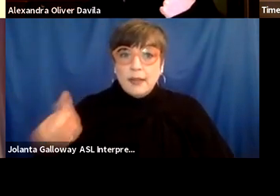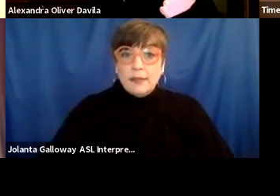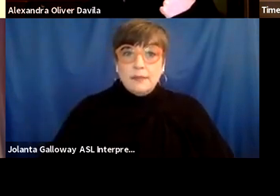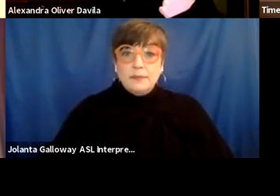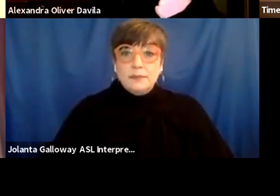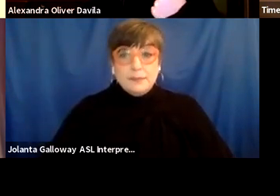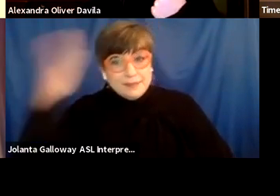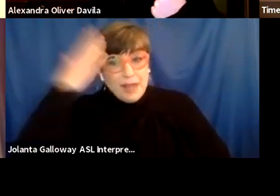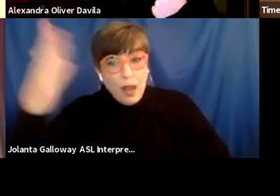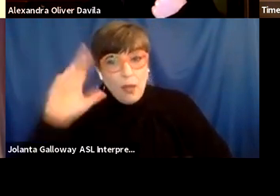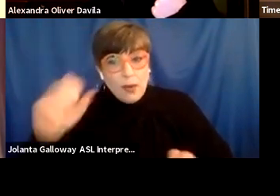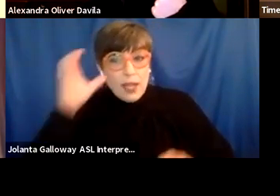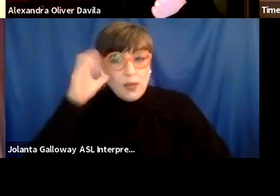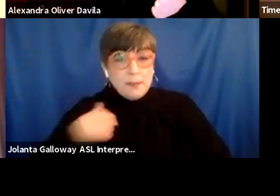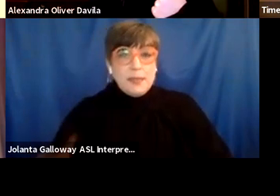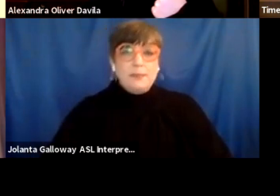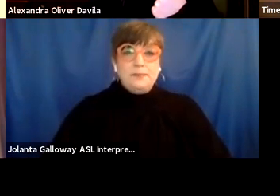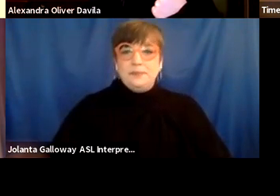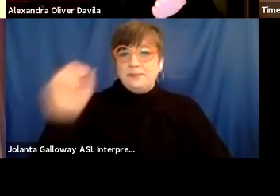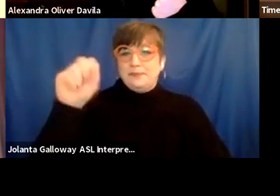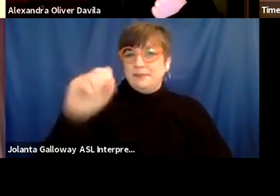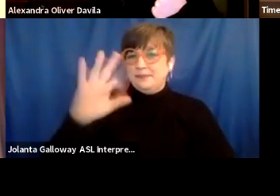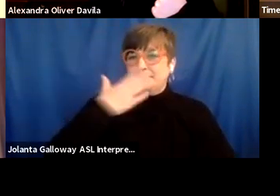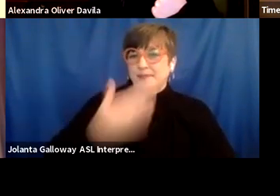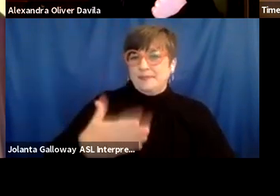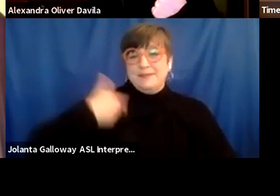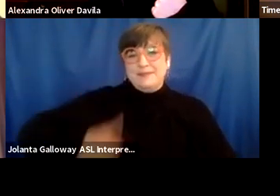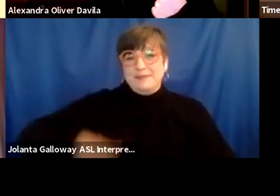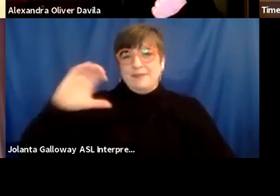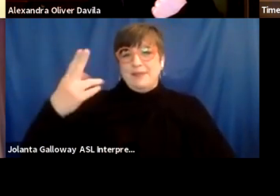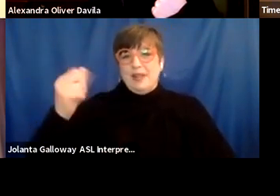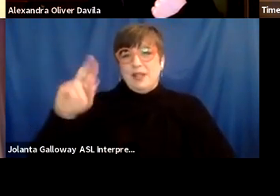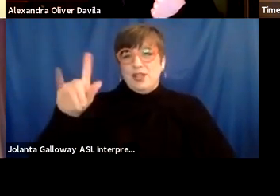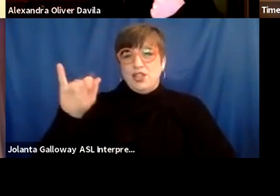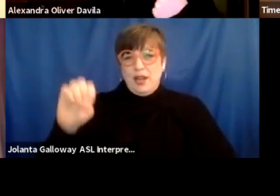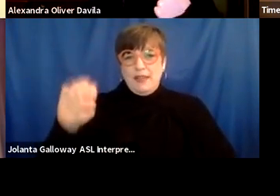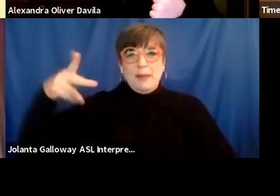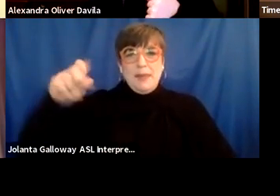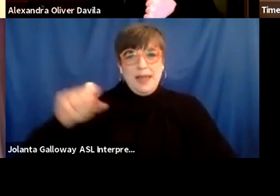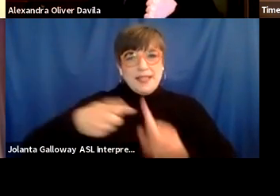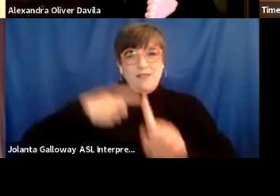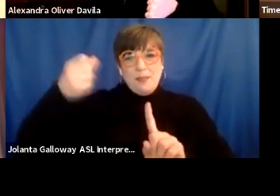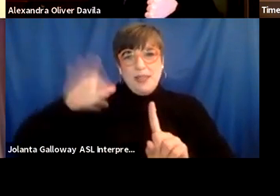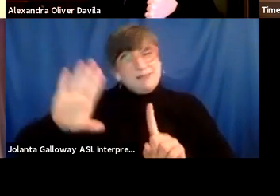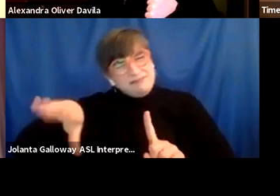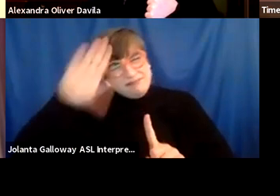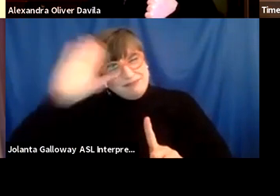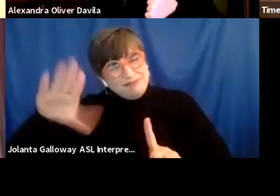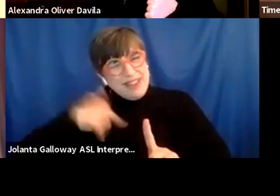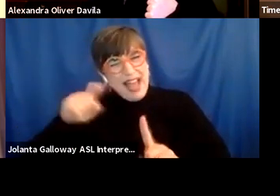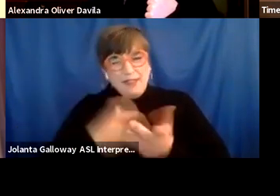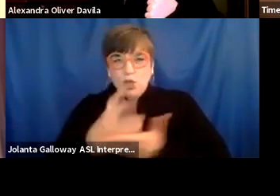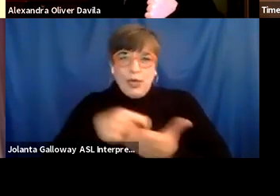Hello, can you hear me? Yes. All right, thank you. Hello again, it's Charlie, a BPS student in Southie. You know, I feel like I need to be earning a